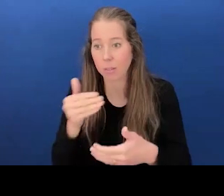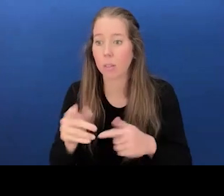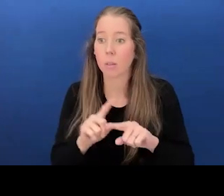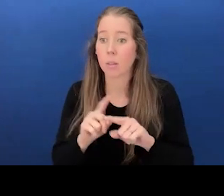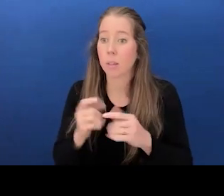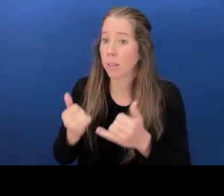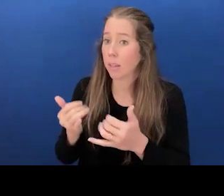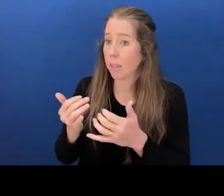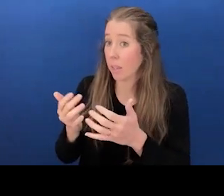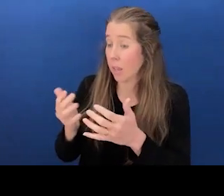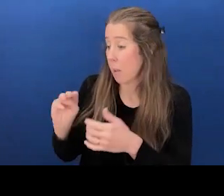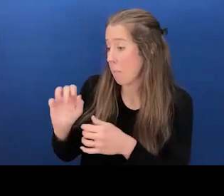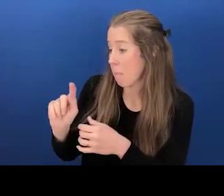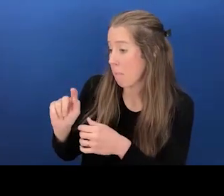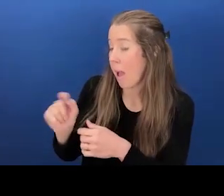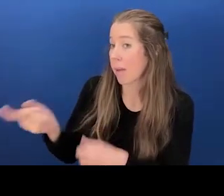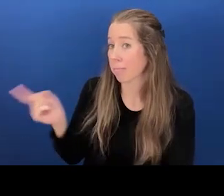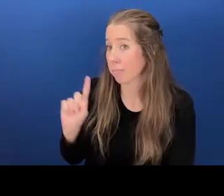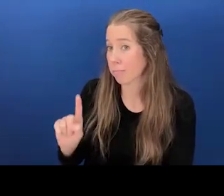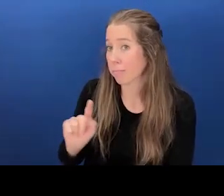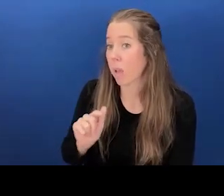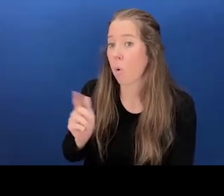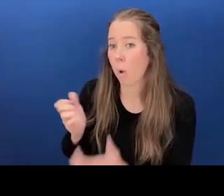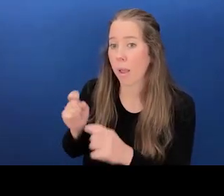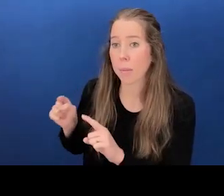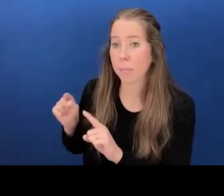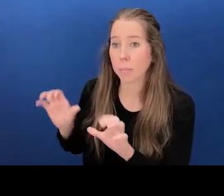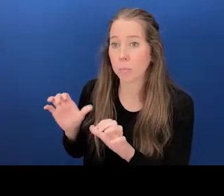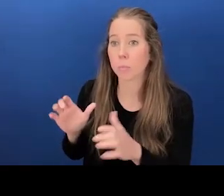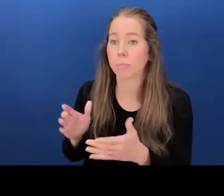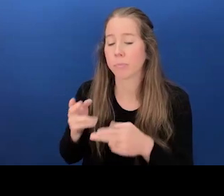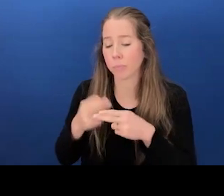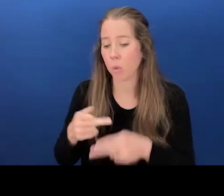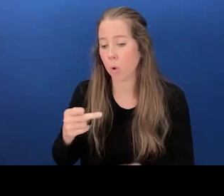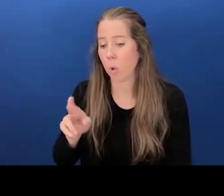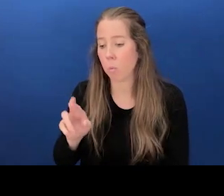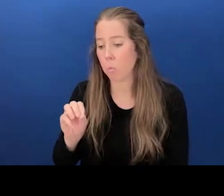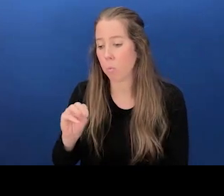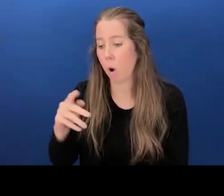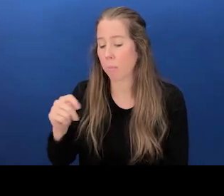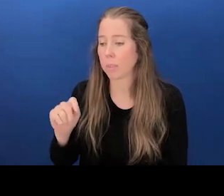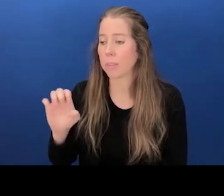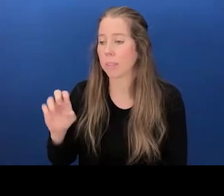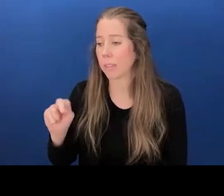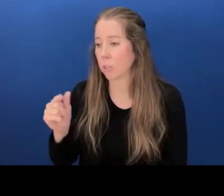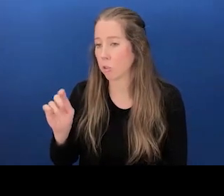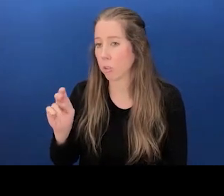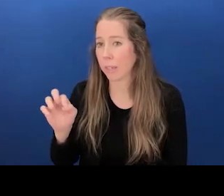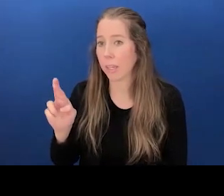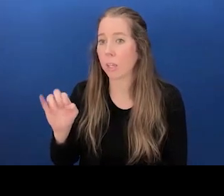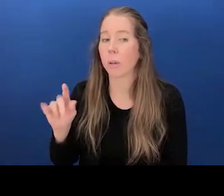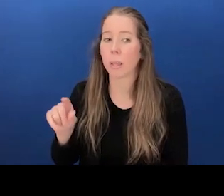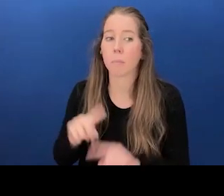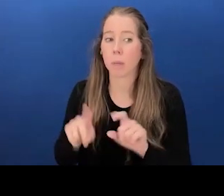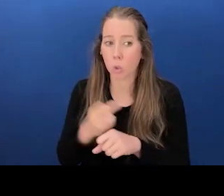to come up and do is give what we call prompt engineering, but it's simply a way to use the generative AI to